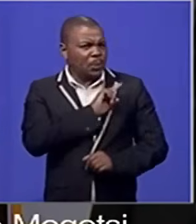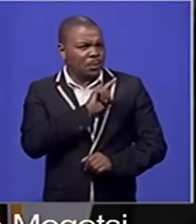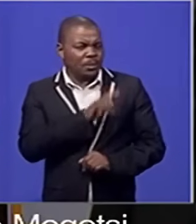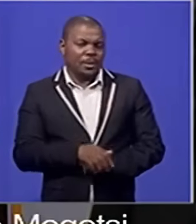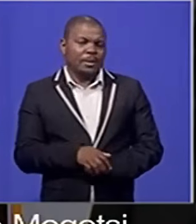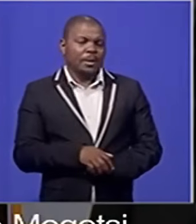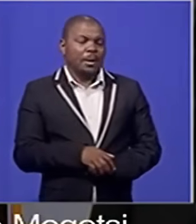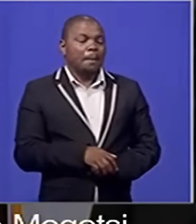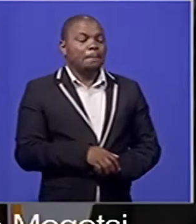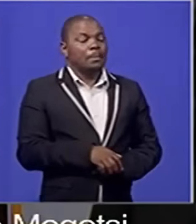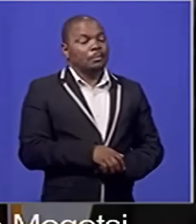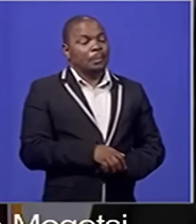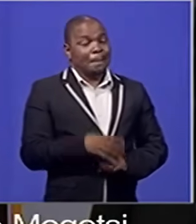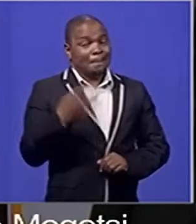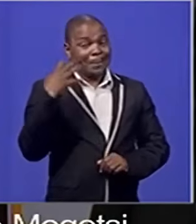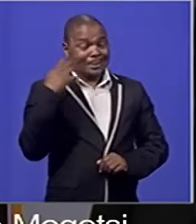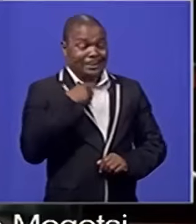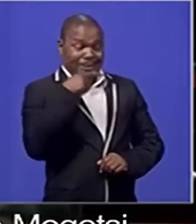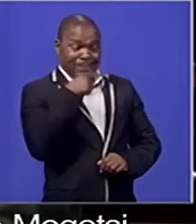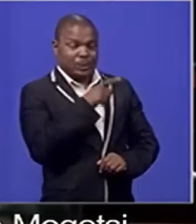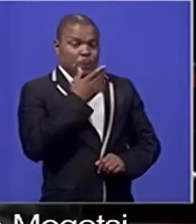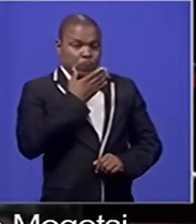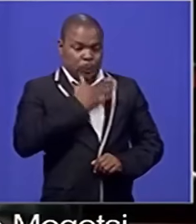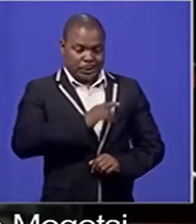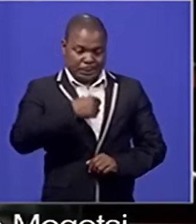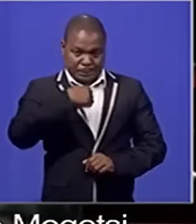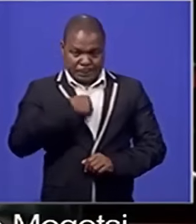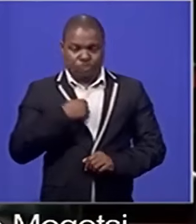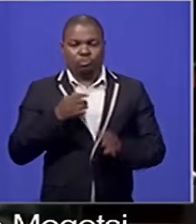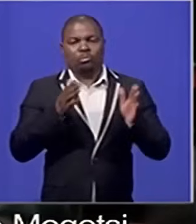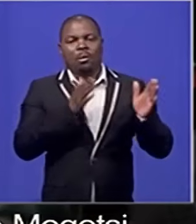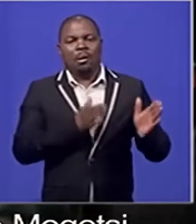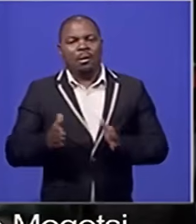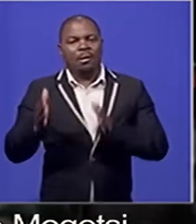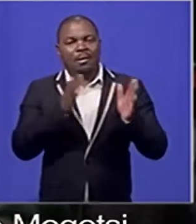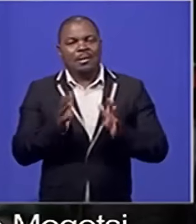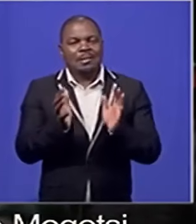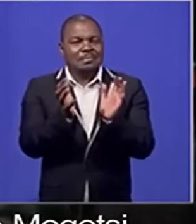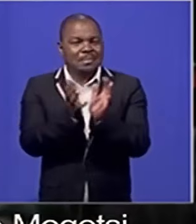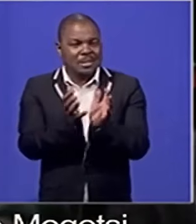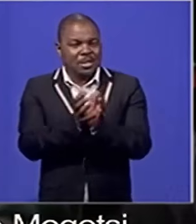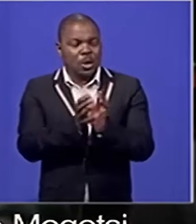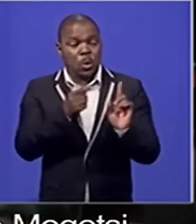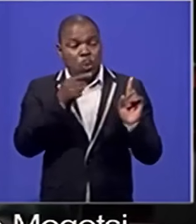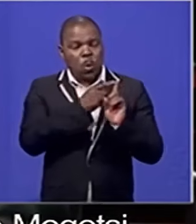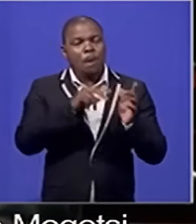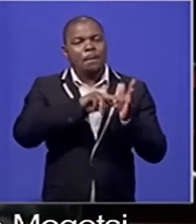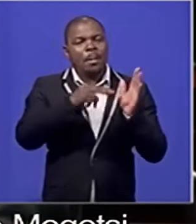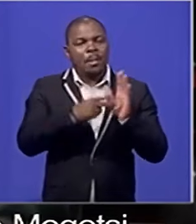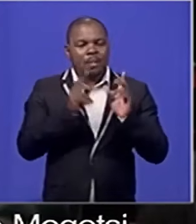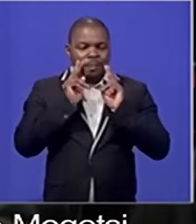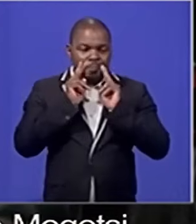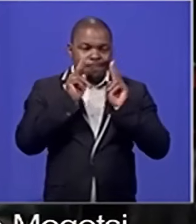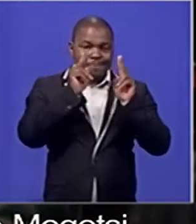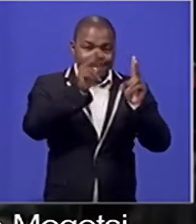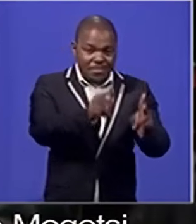The minister wanted for me to arrange a meeting. He was planning to go and